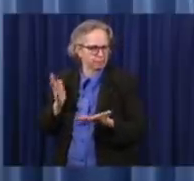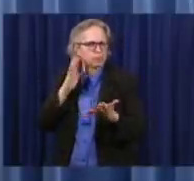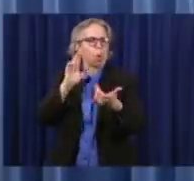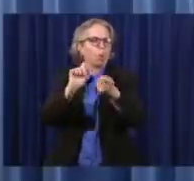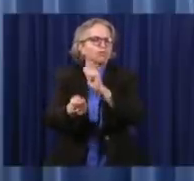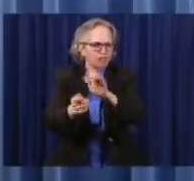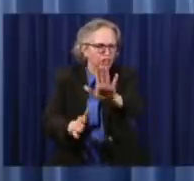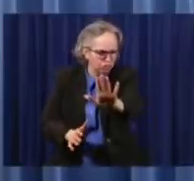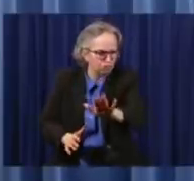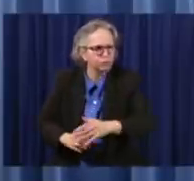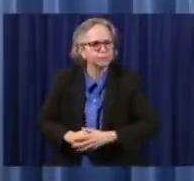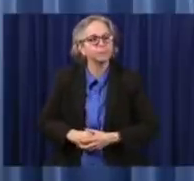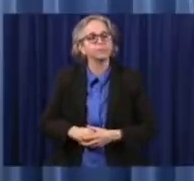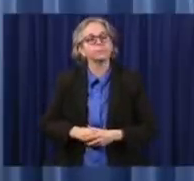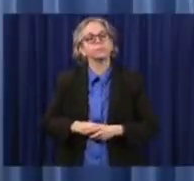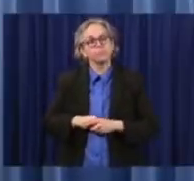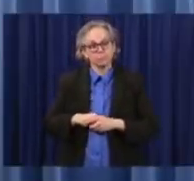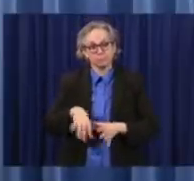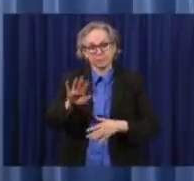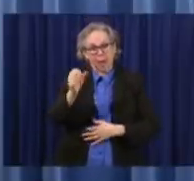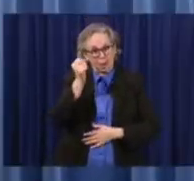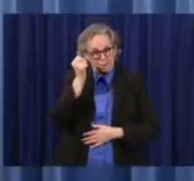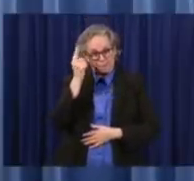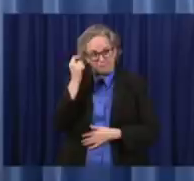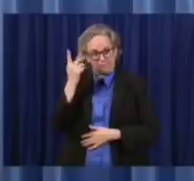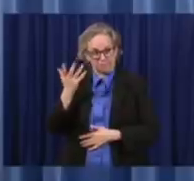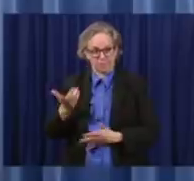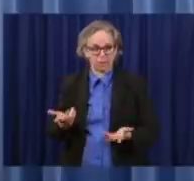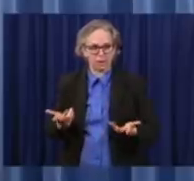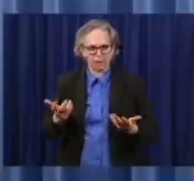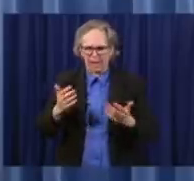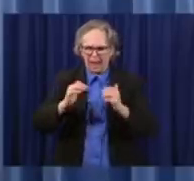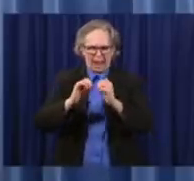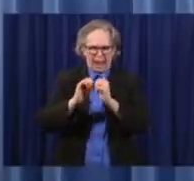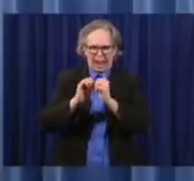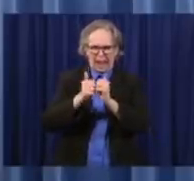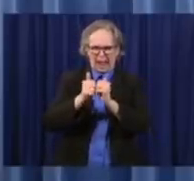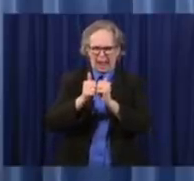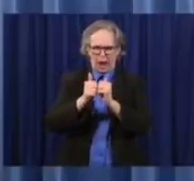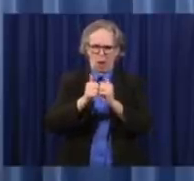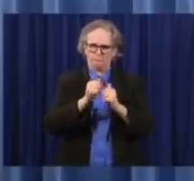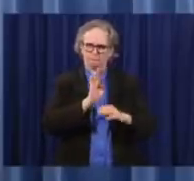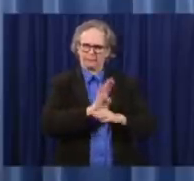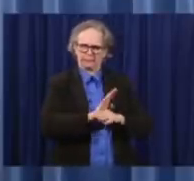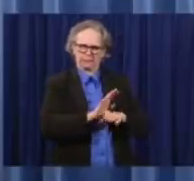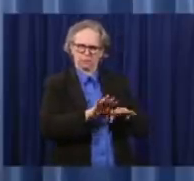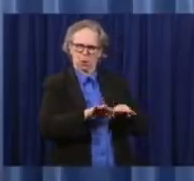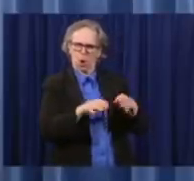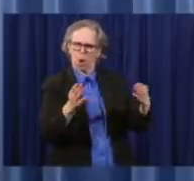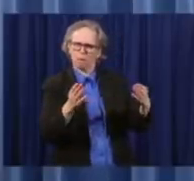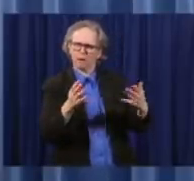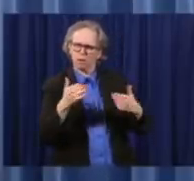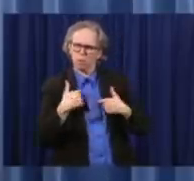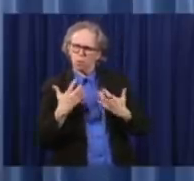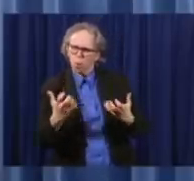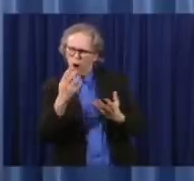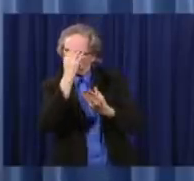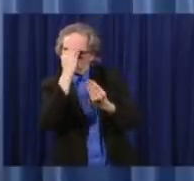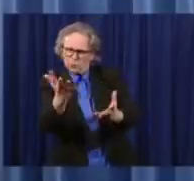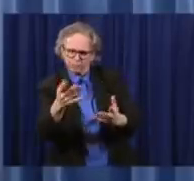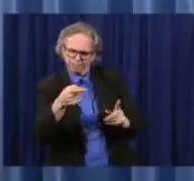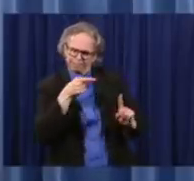about how we're doing this, because the how is very important. And this